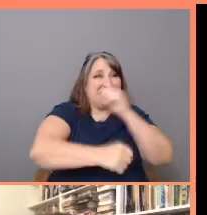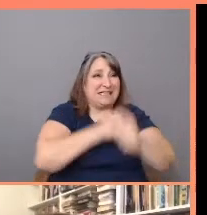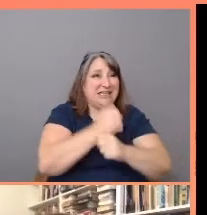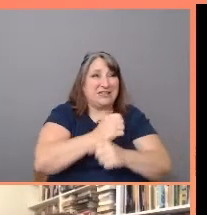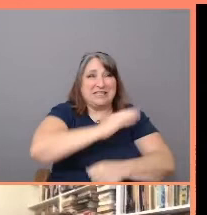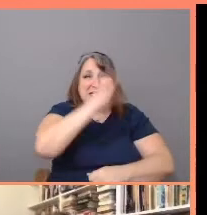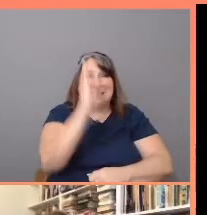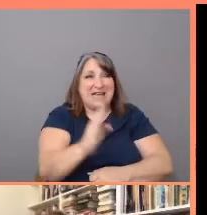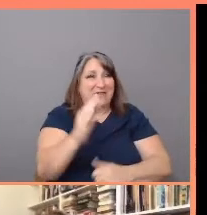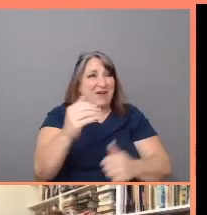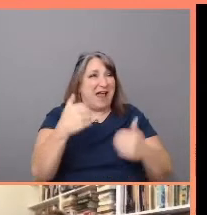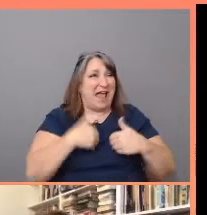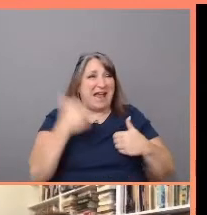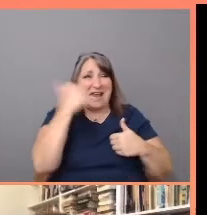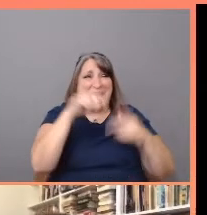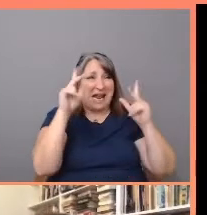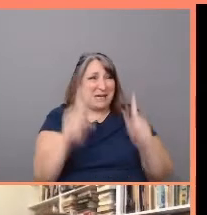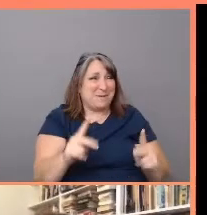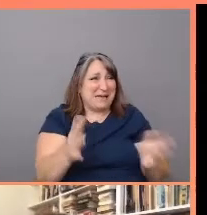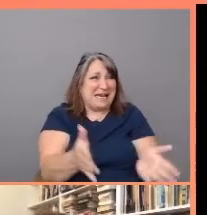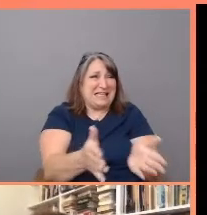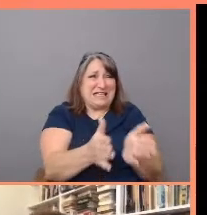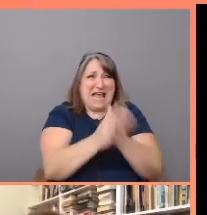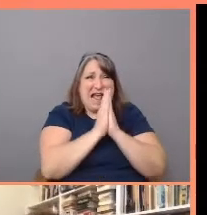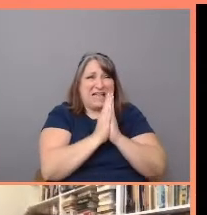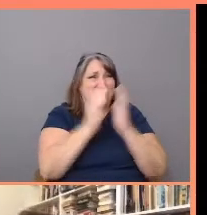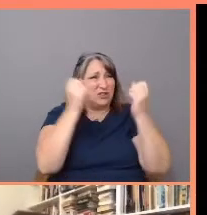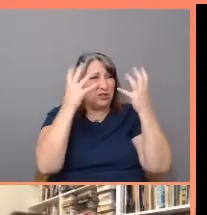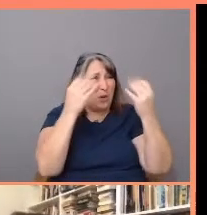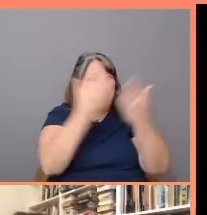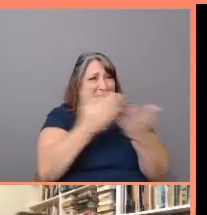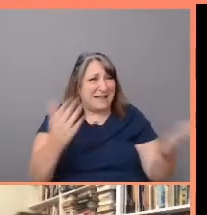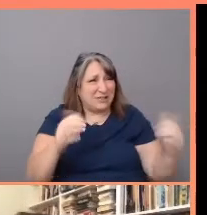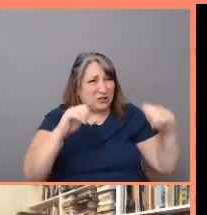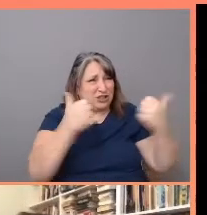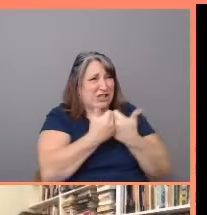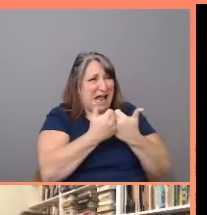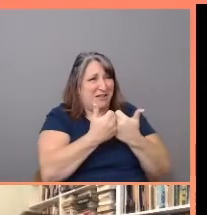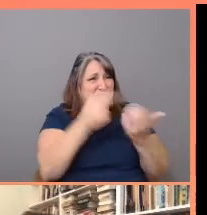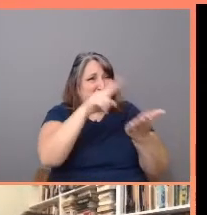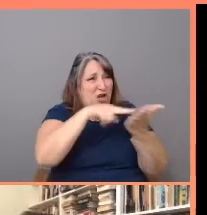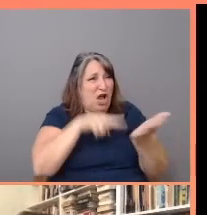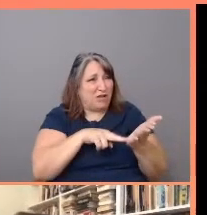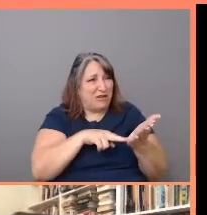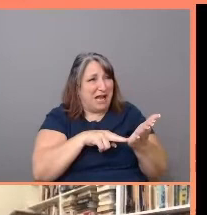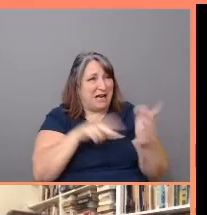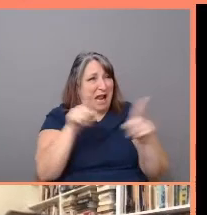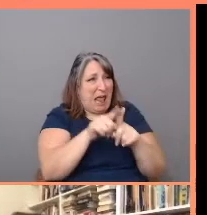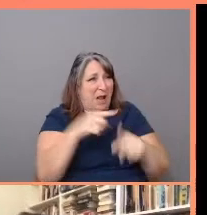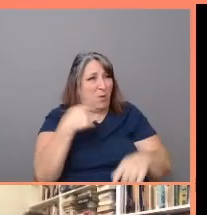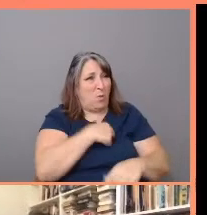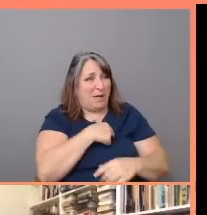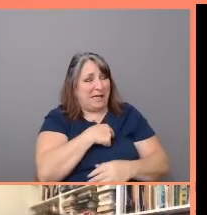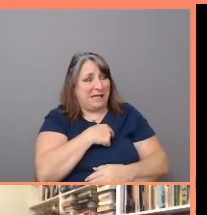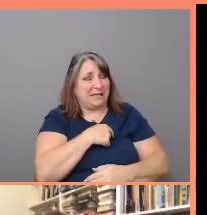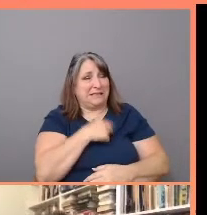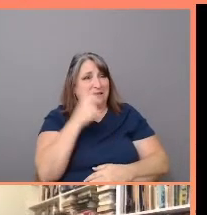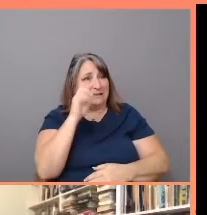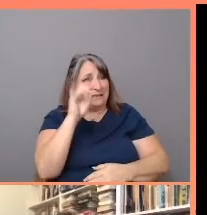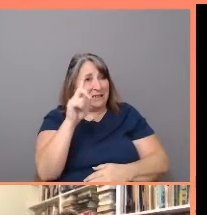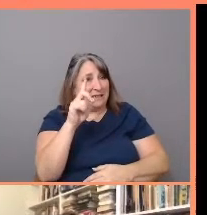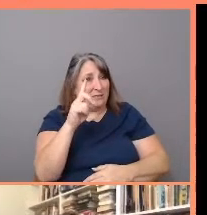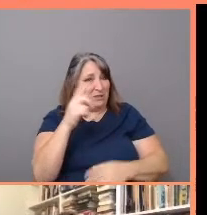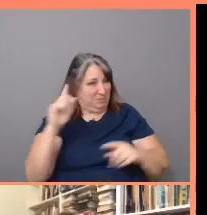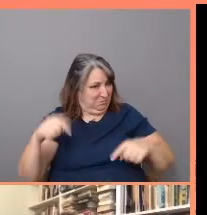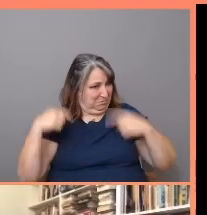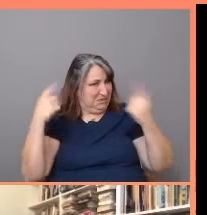for so many things or just, challenge certain things about the contract. But just because it's been that way, it's